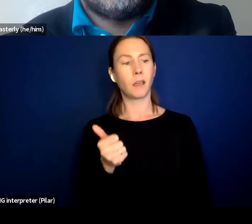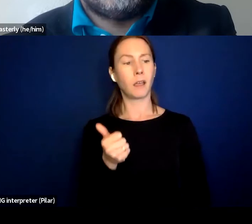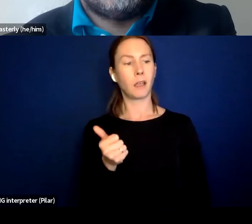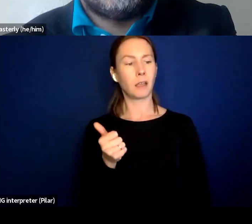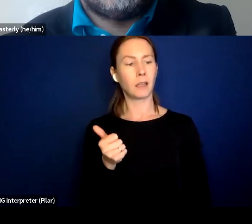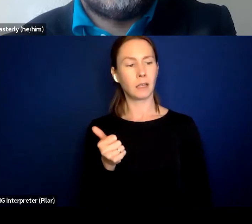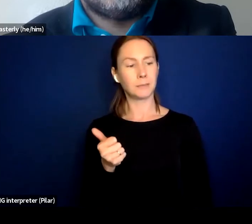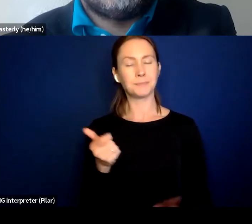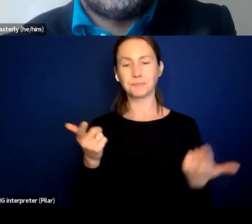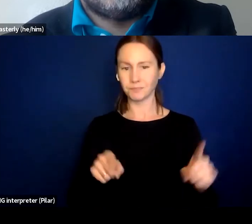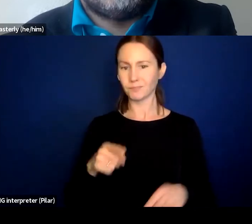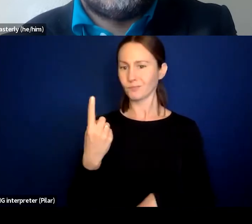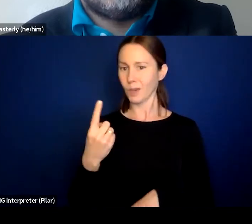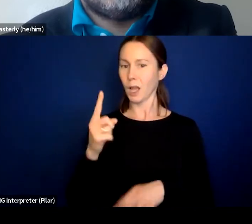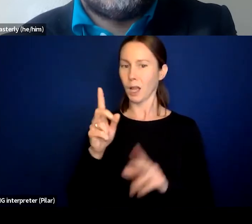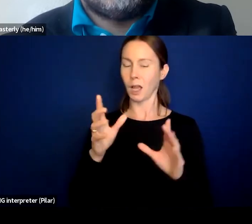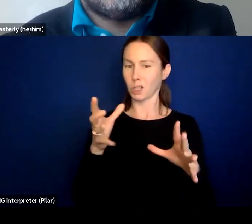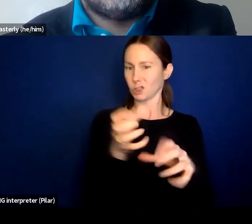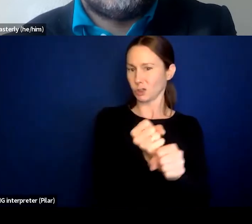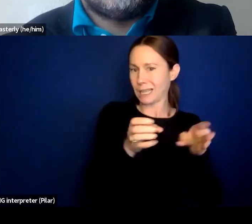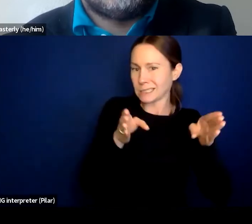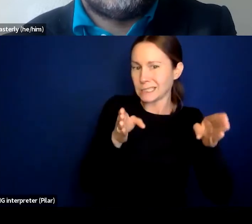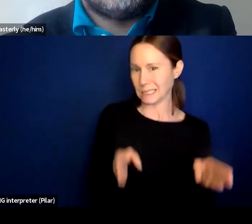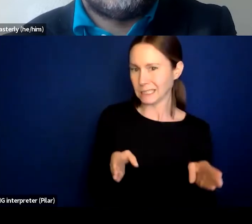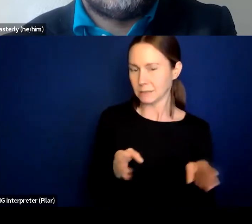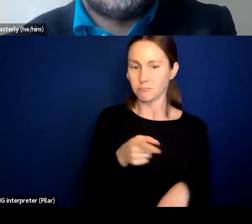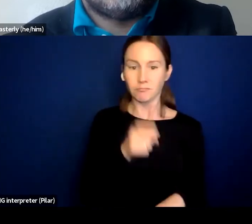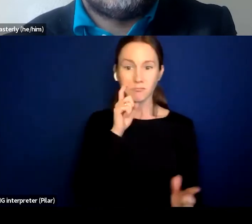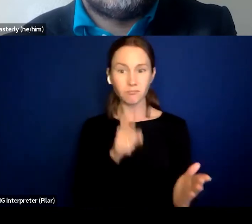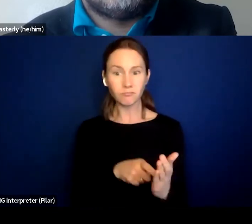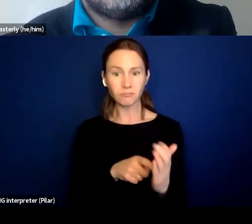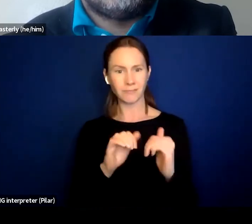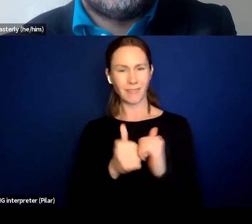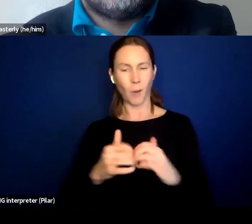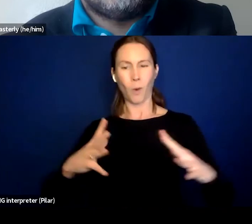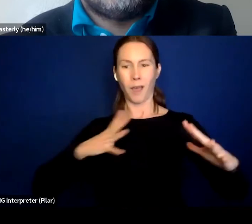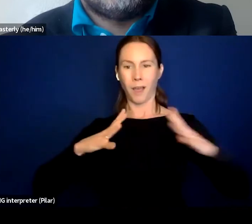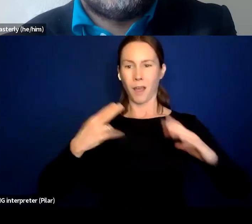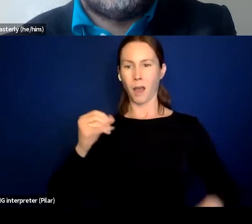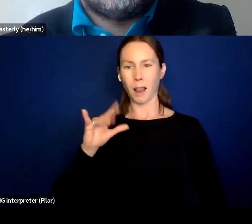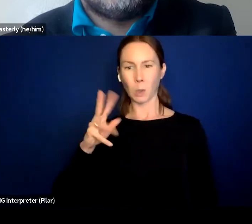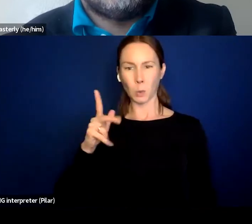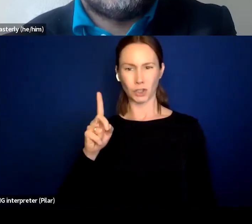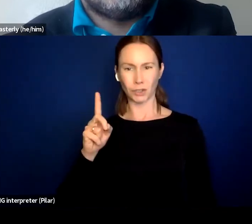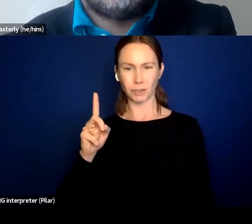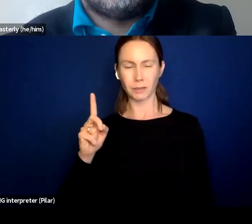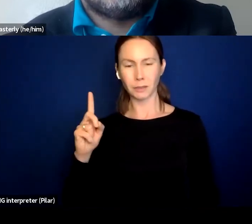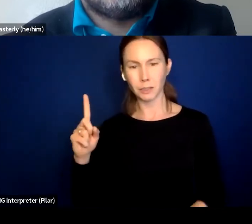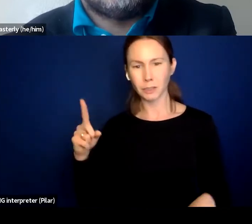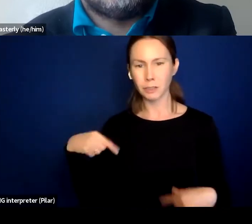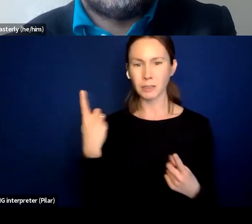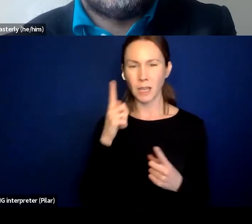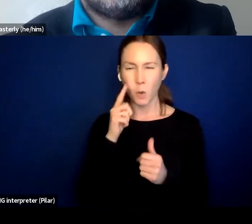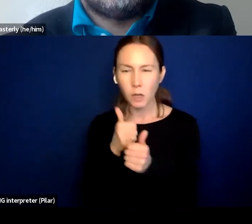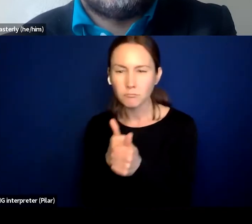there was a grantee who recognized that the ways that Hollywood traditionally tracks audience